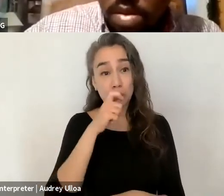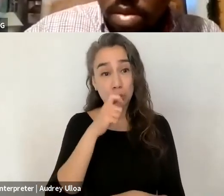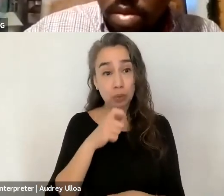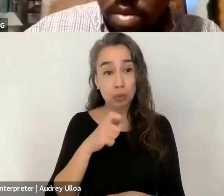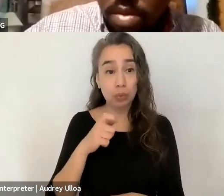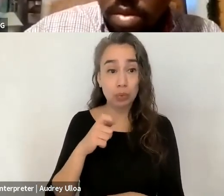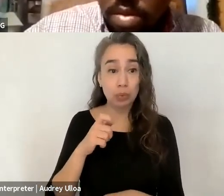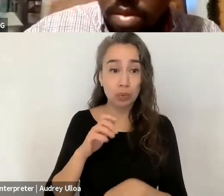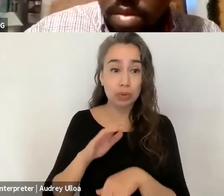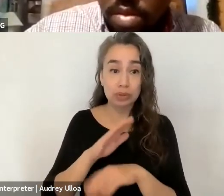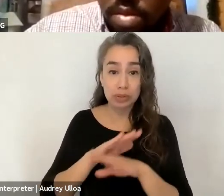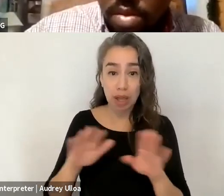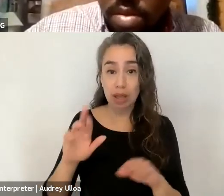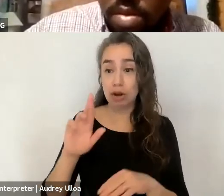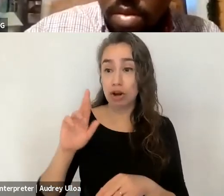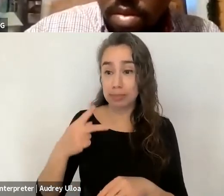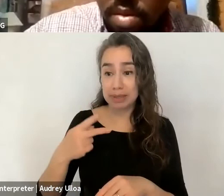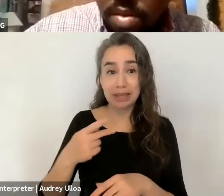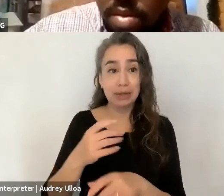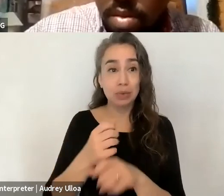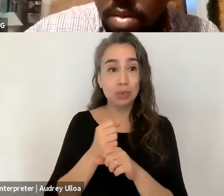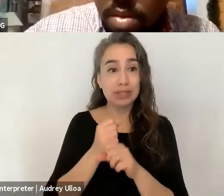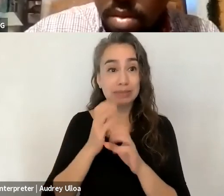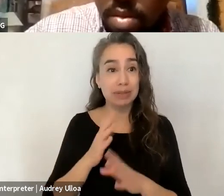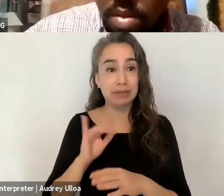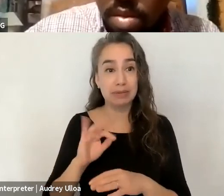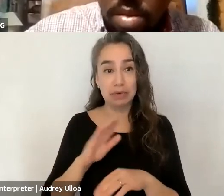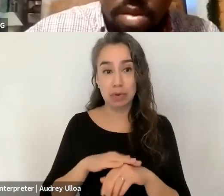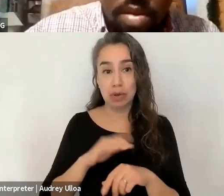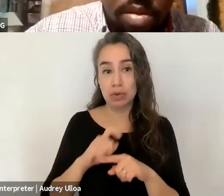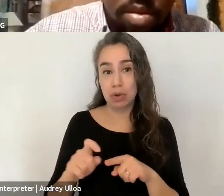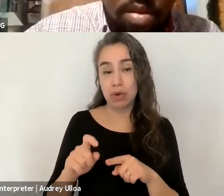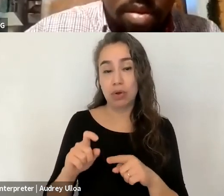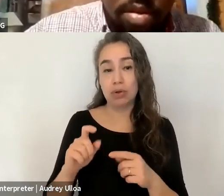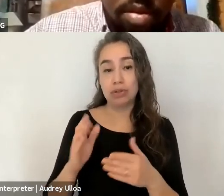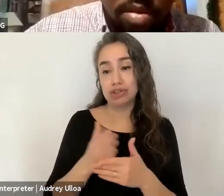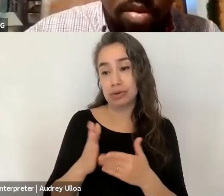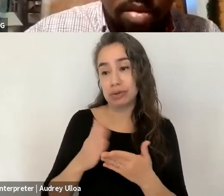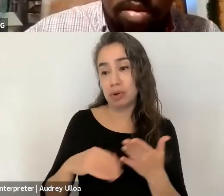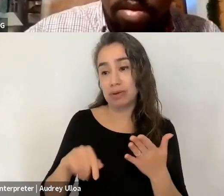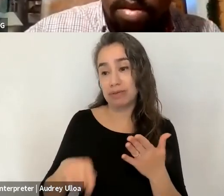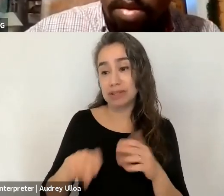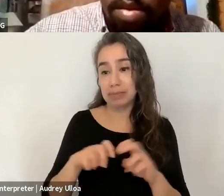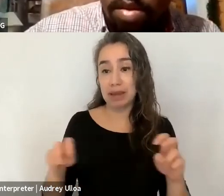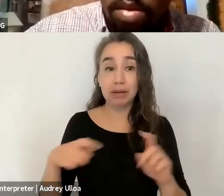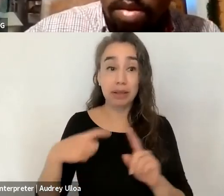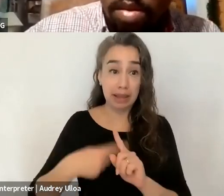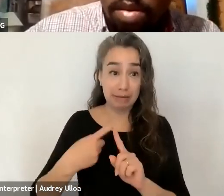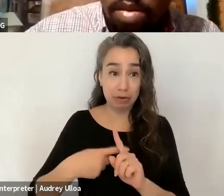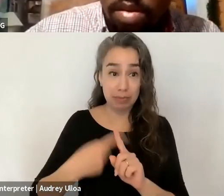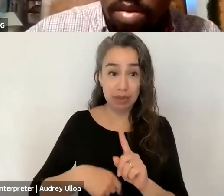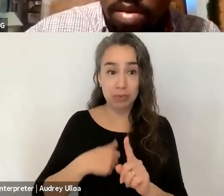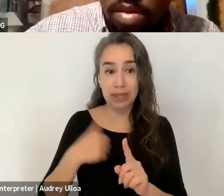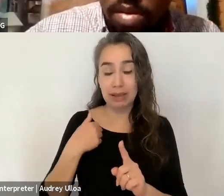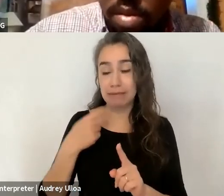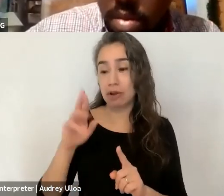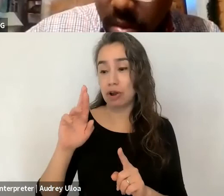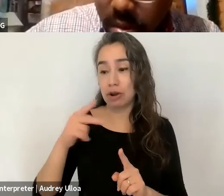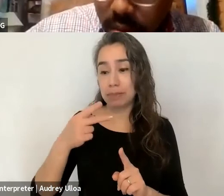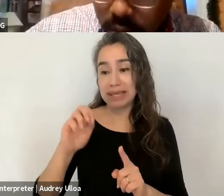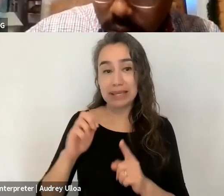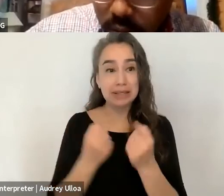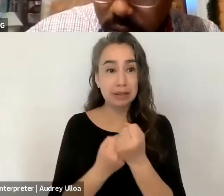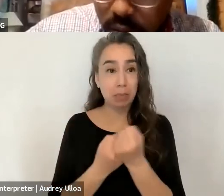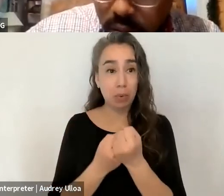non-RPE recipients, if you're on the call on sharing as part of this panel, each month we do RPE support calls, and just